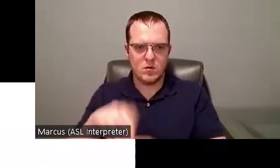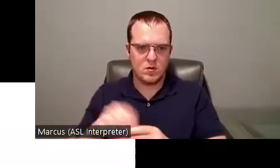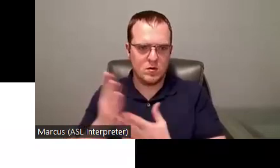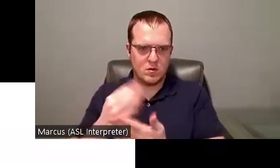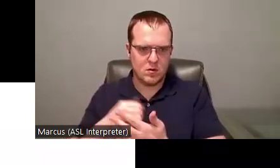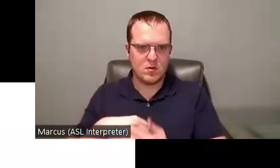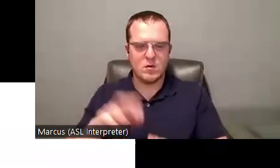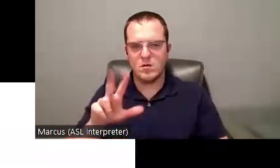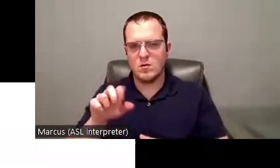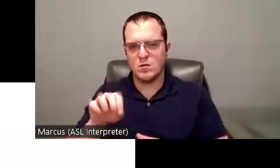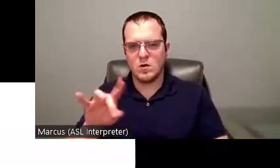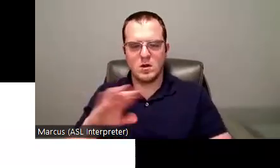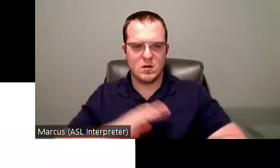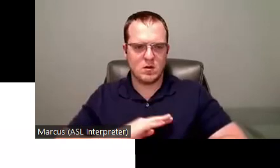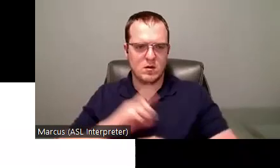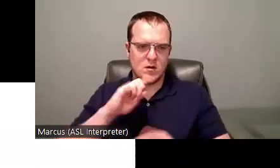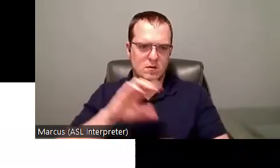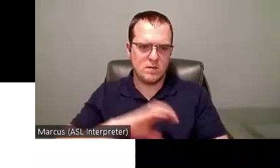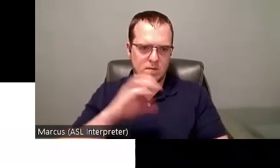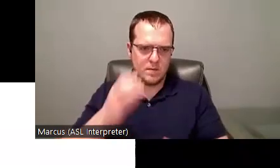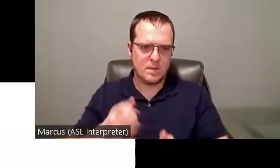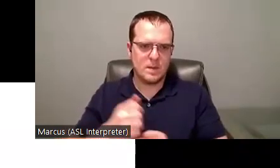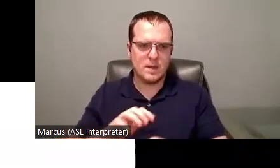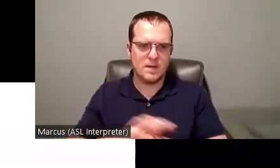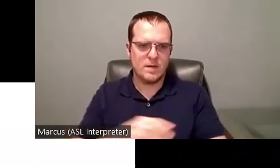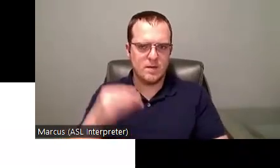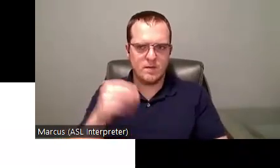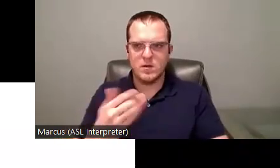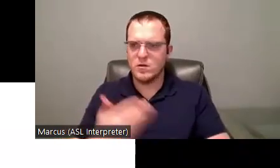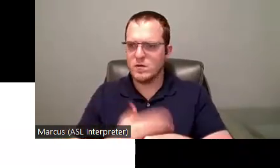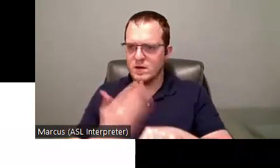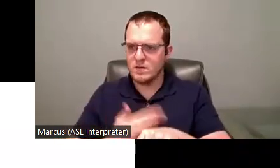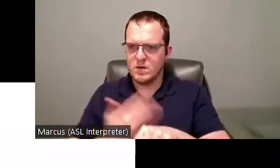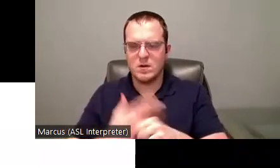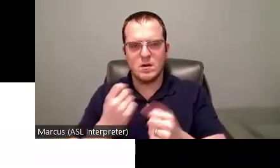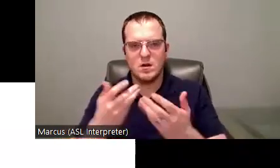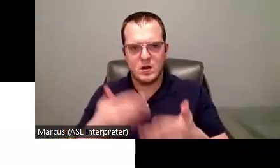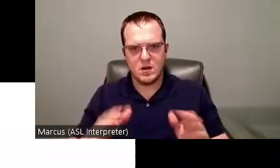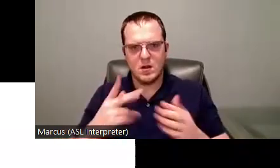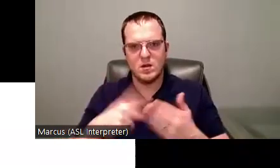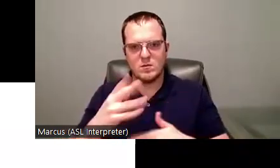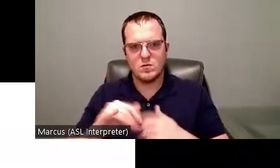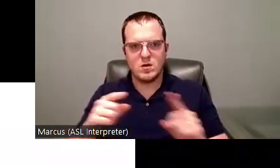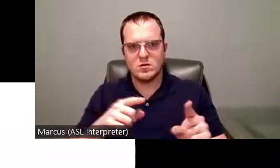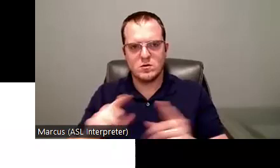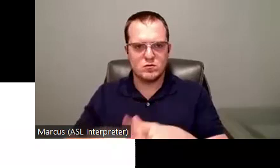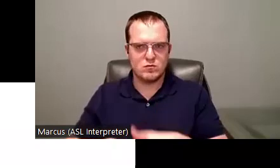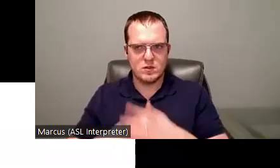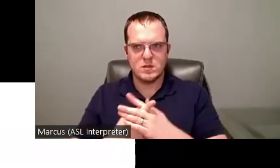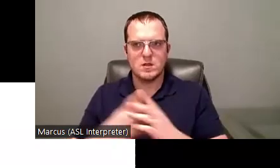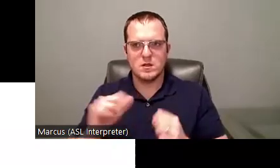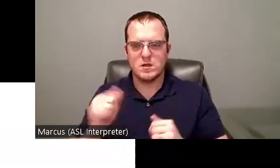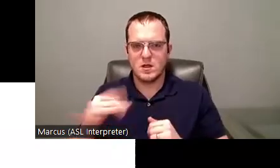$3.8 million capital stack to fully fund the renovations and allow the project to begin as scheduled in April